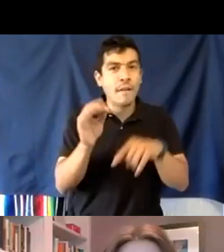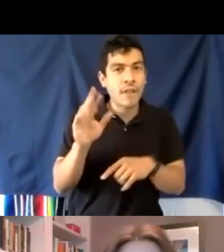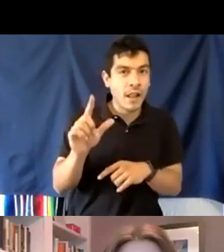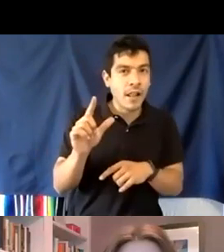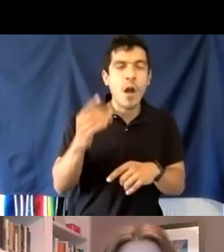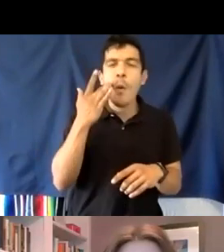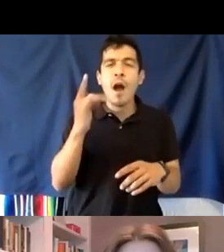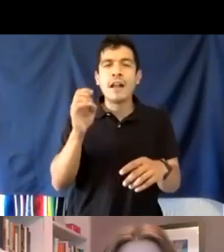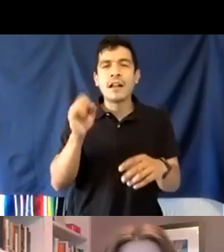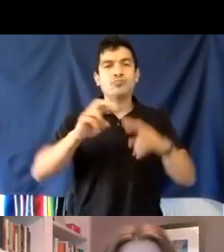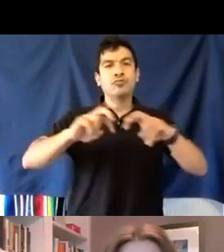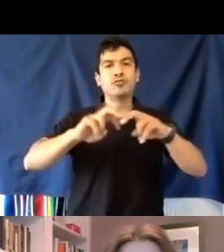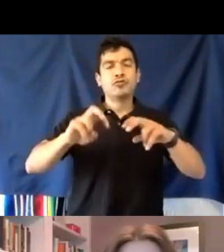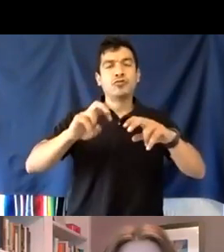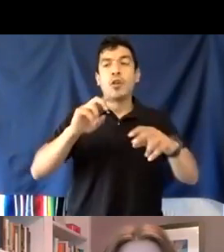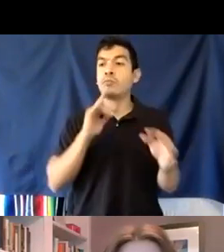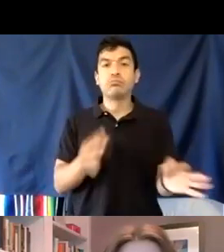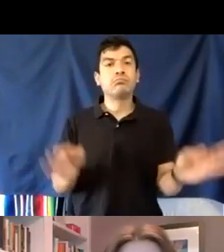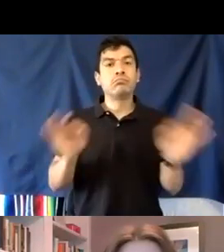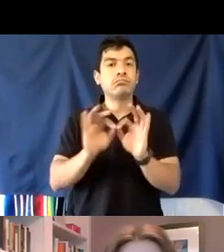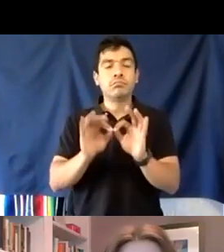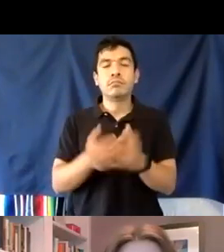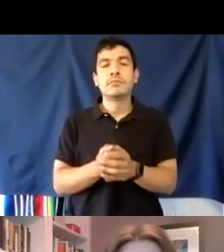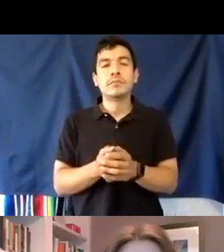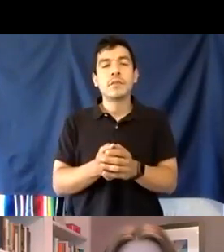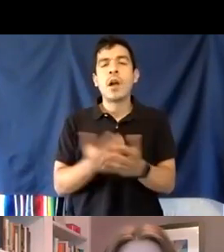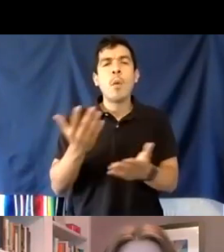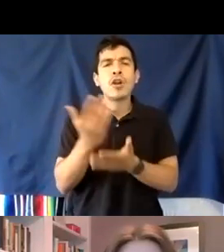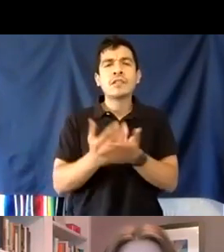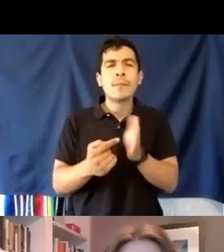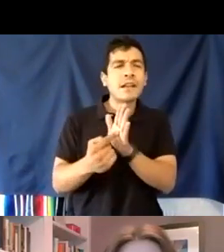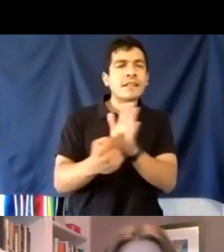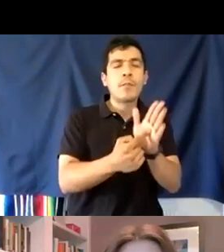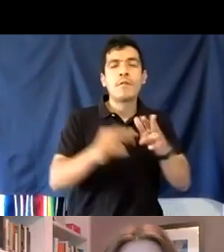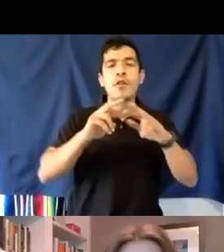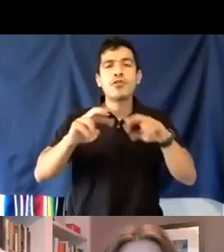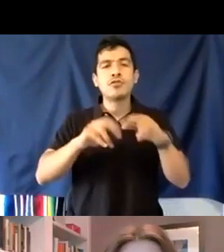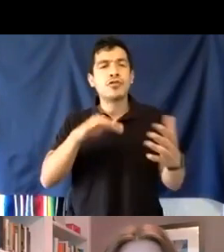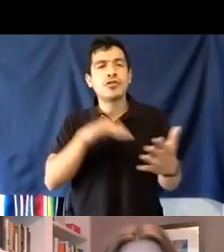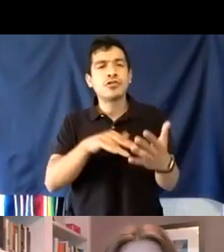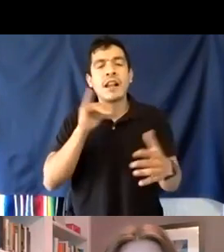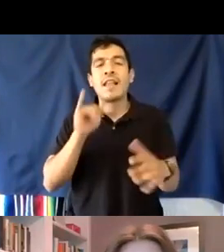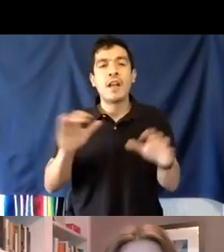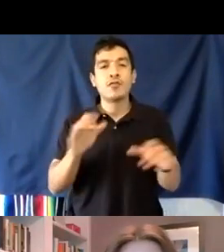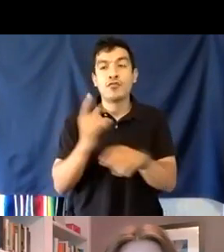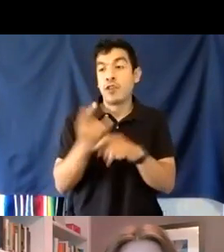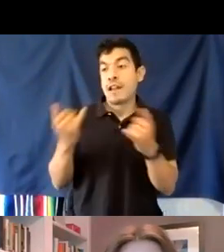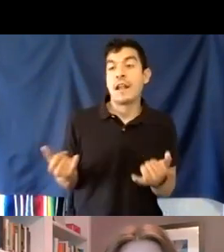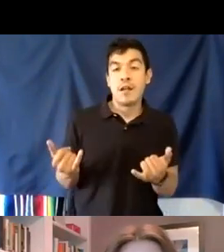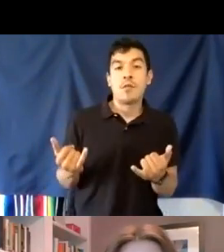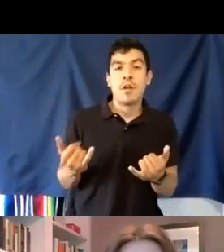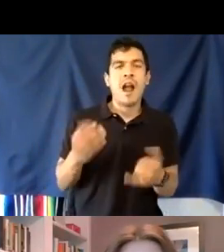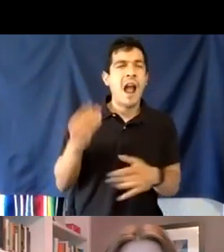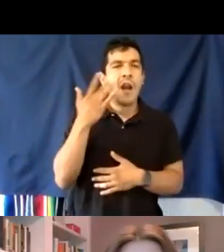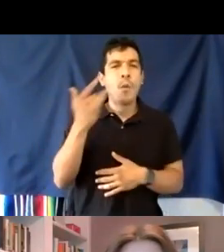matter? And also, you know, what are some examples of research studies that are being conducted right now, and why do they